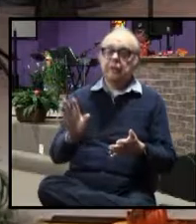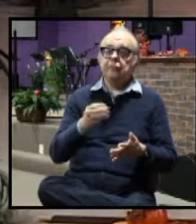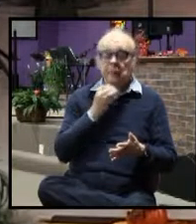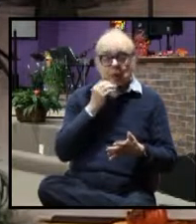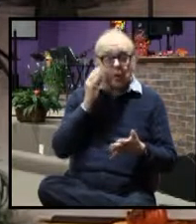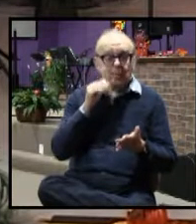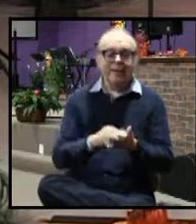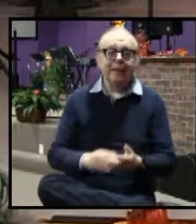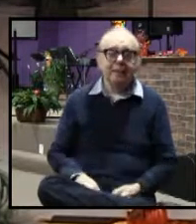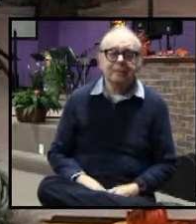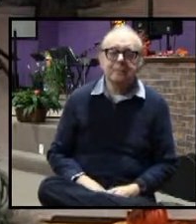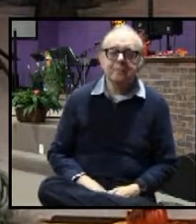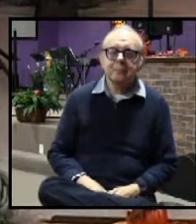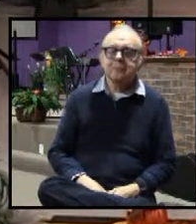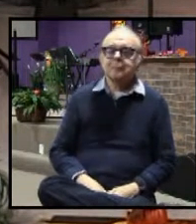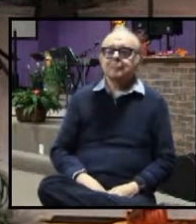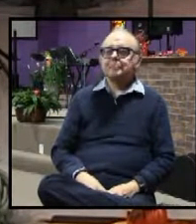home.